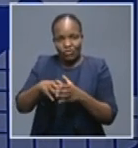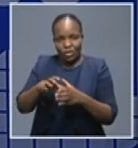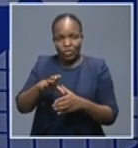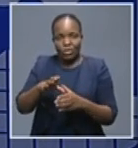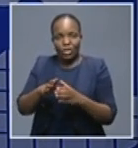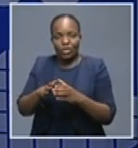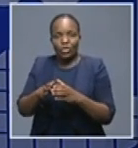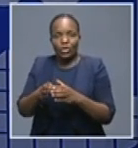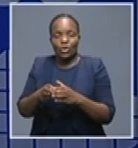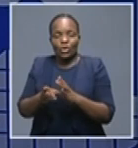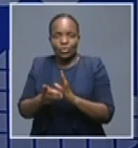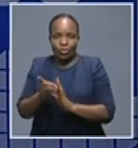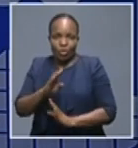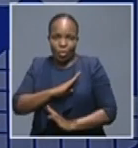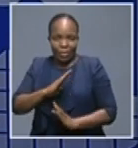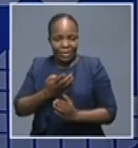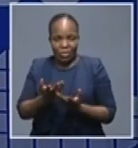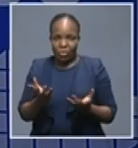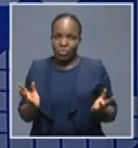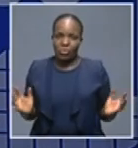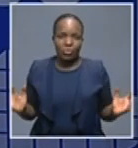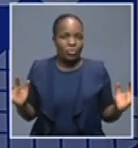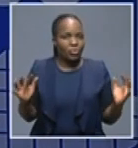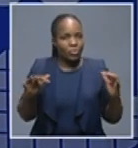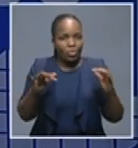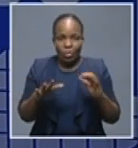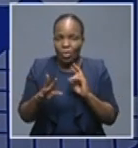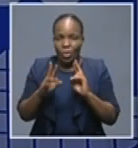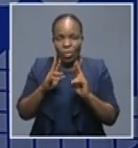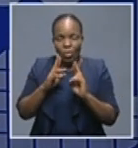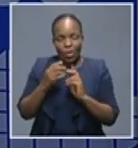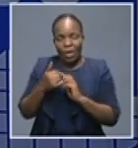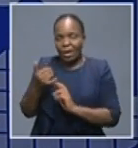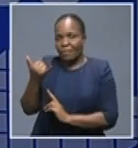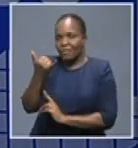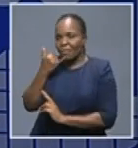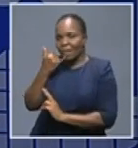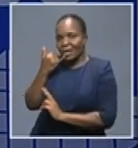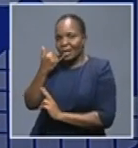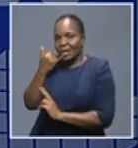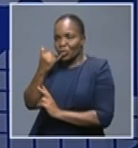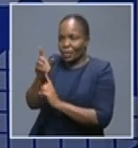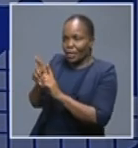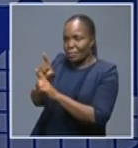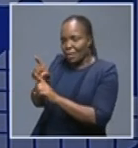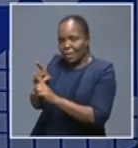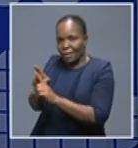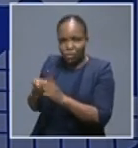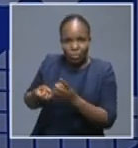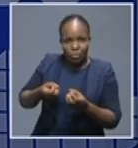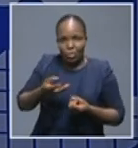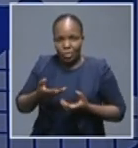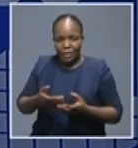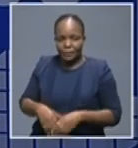Board, attended the engagement, and she now joins us on the line for a discussion on that engagement.